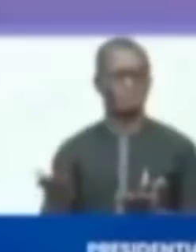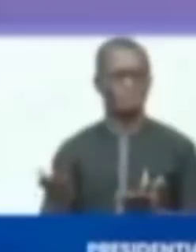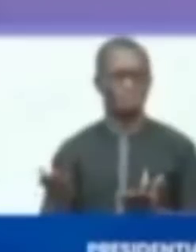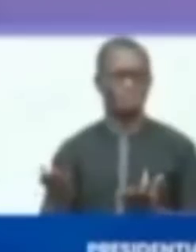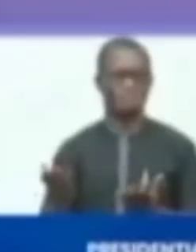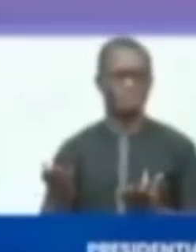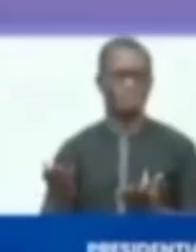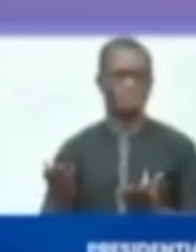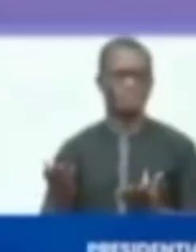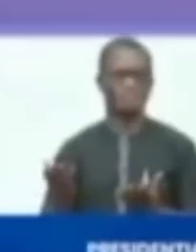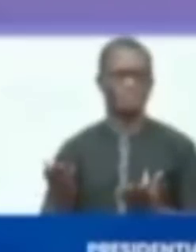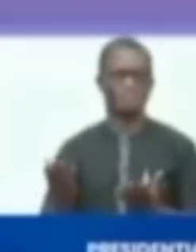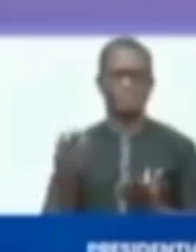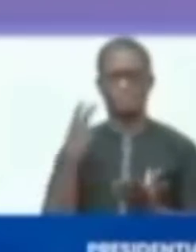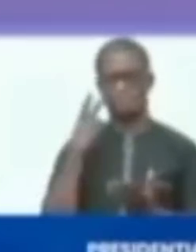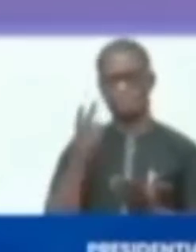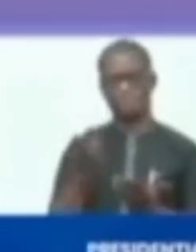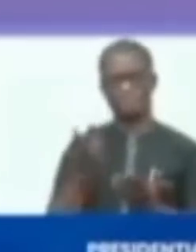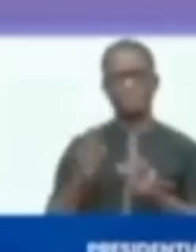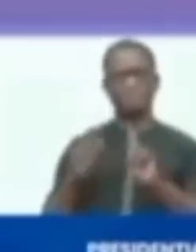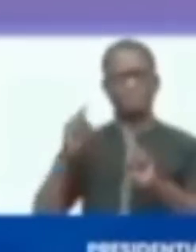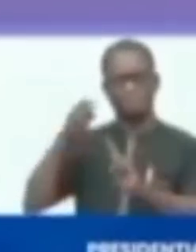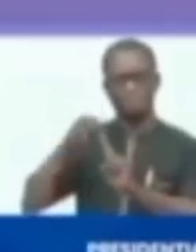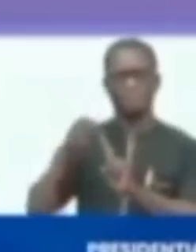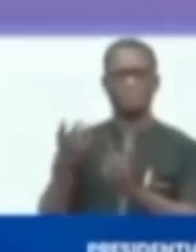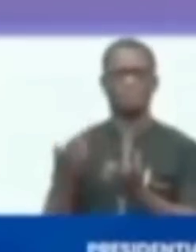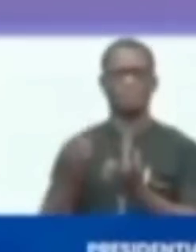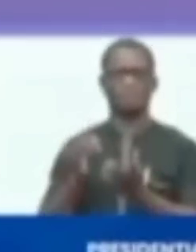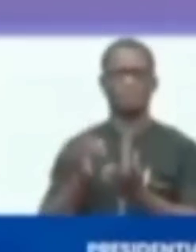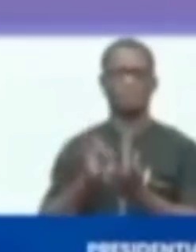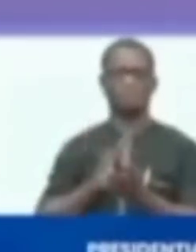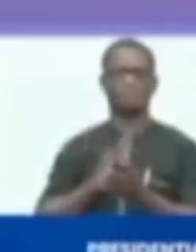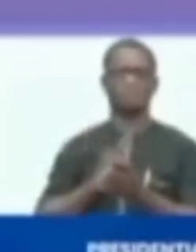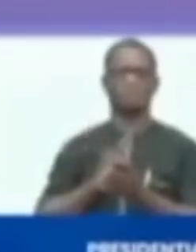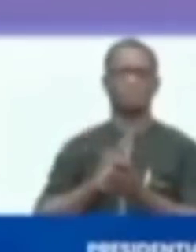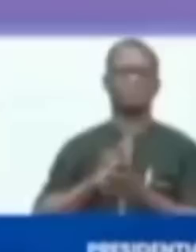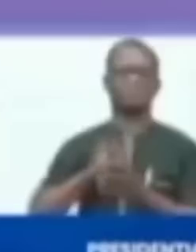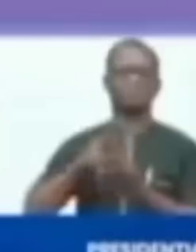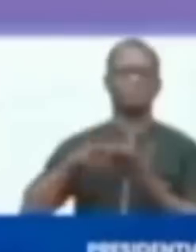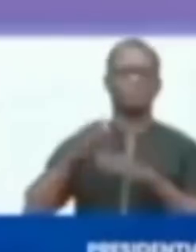cry. Just block your ears, because they will definitely insult you. Go and ask